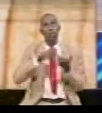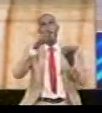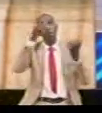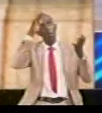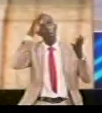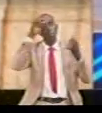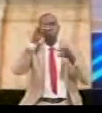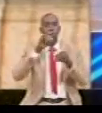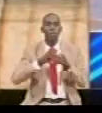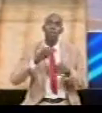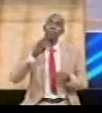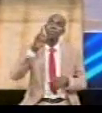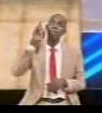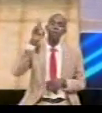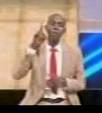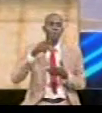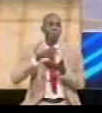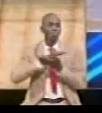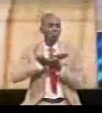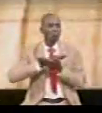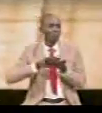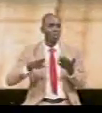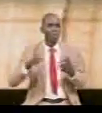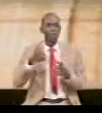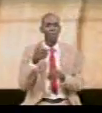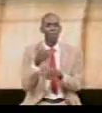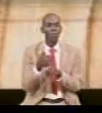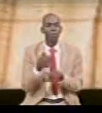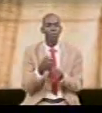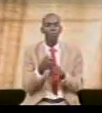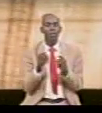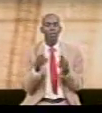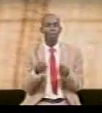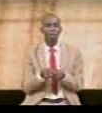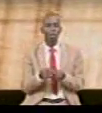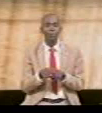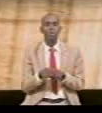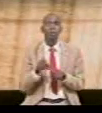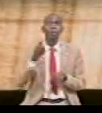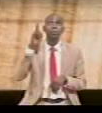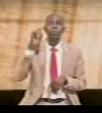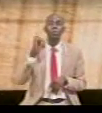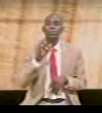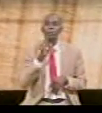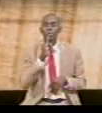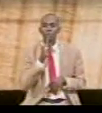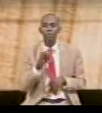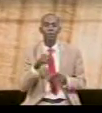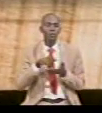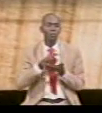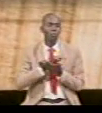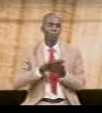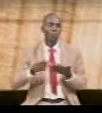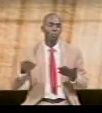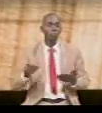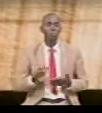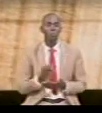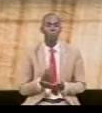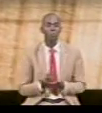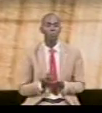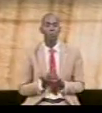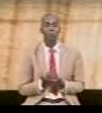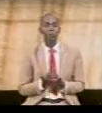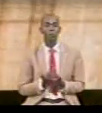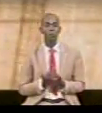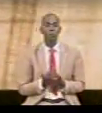hope in Him purifieth himself, even as he is pure.